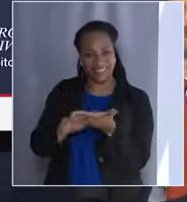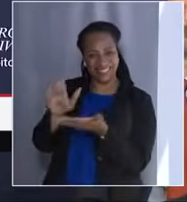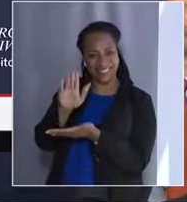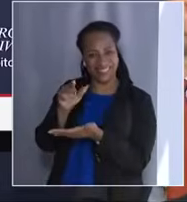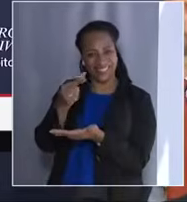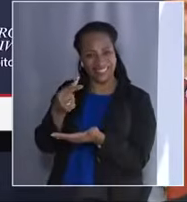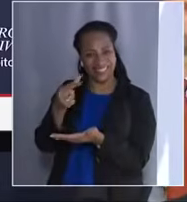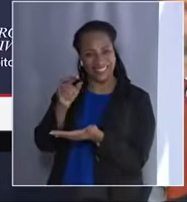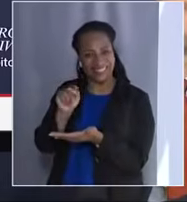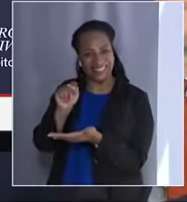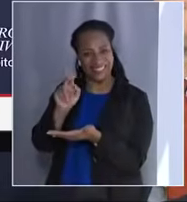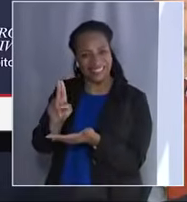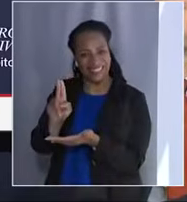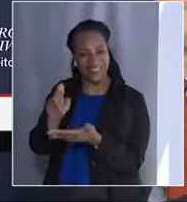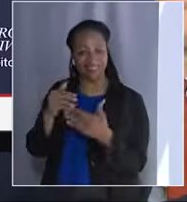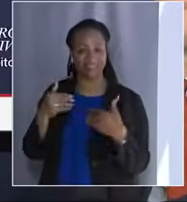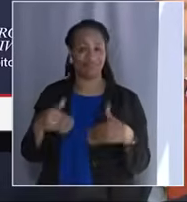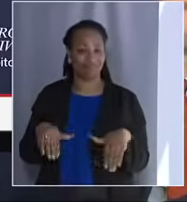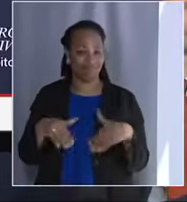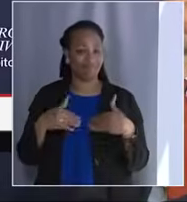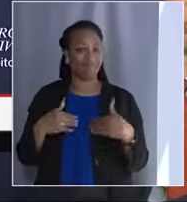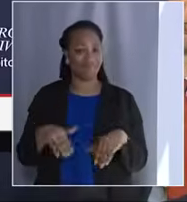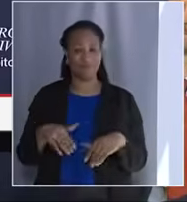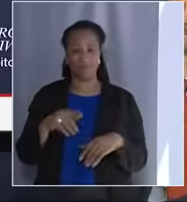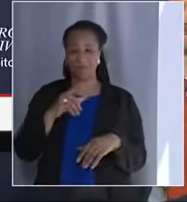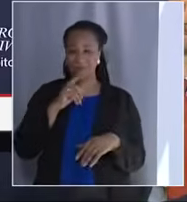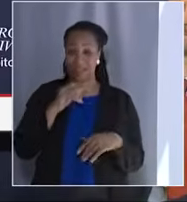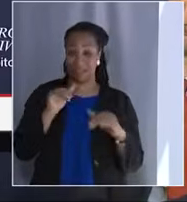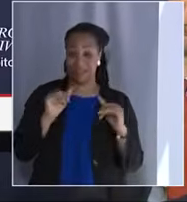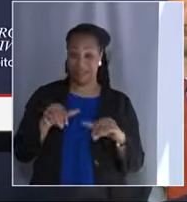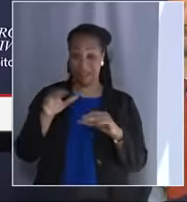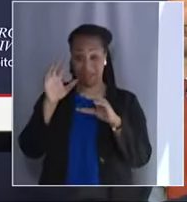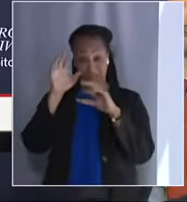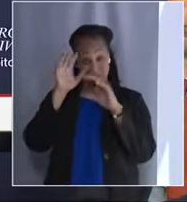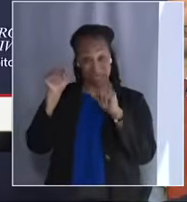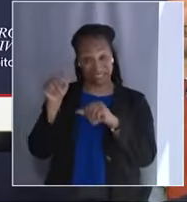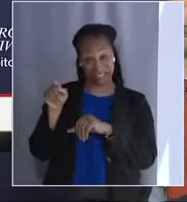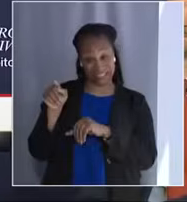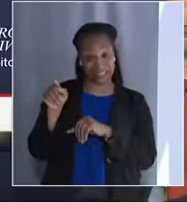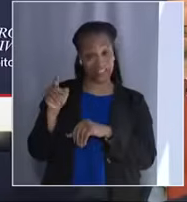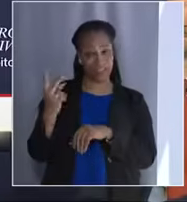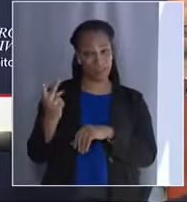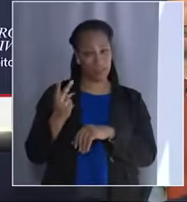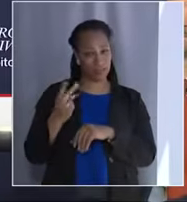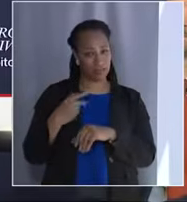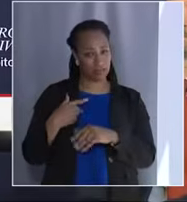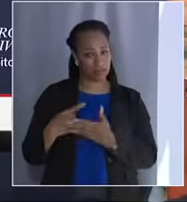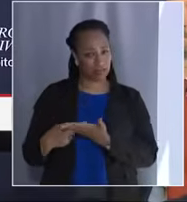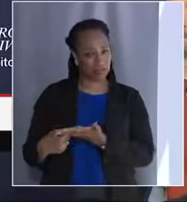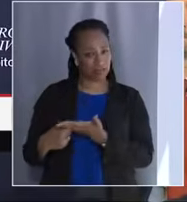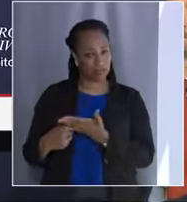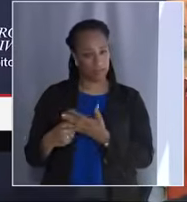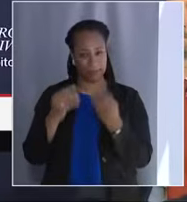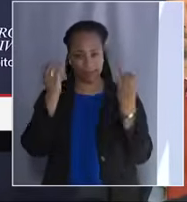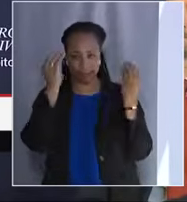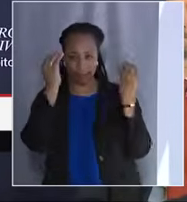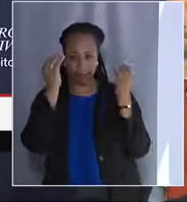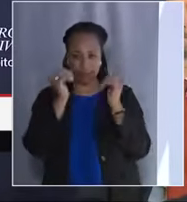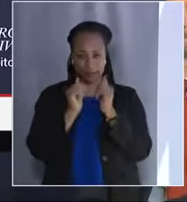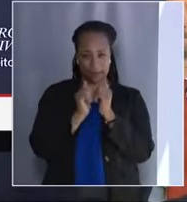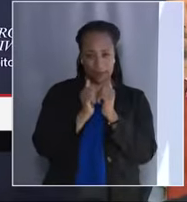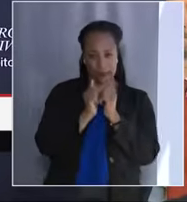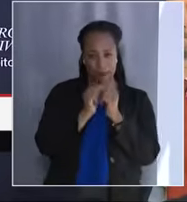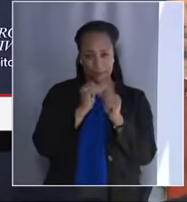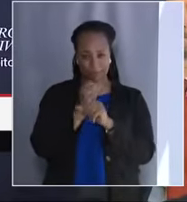have had many conversations about why Georgetown has to continue to be a pillar in